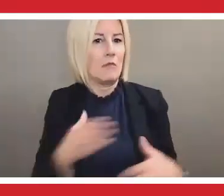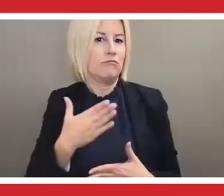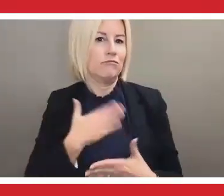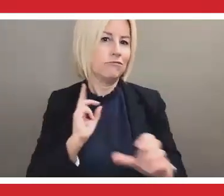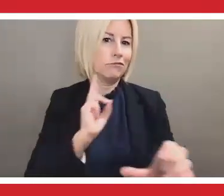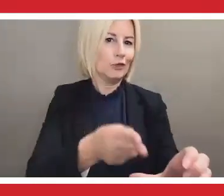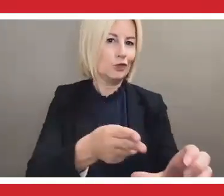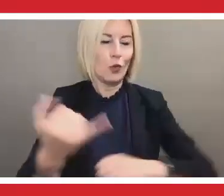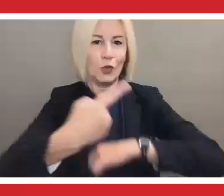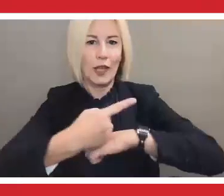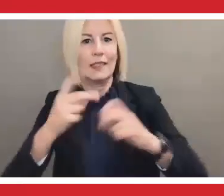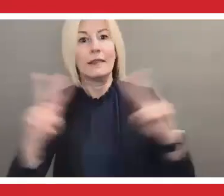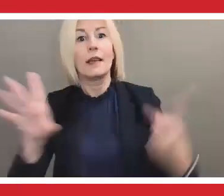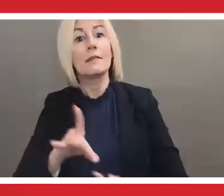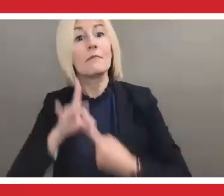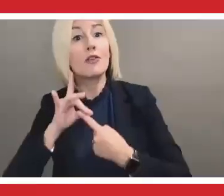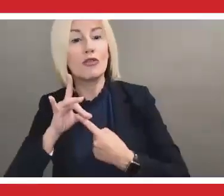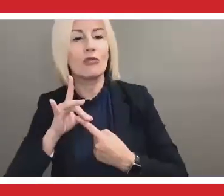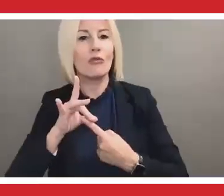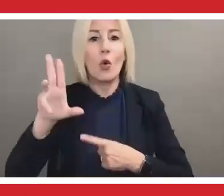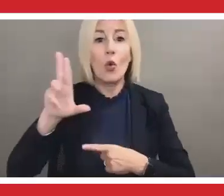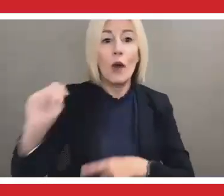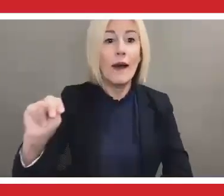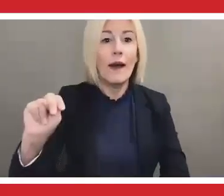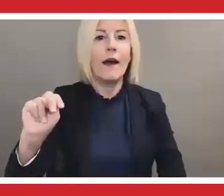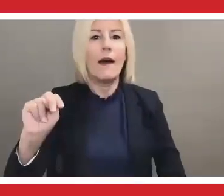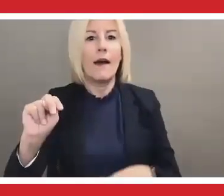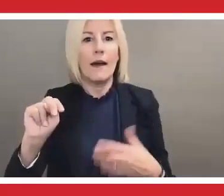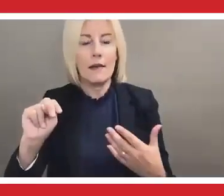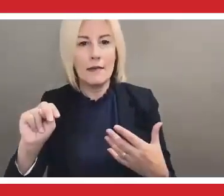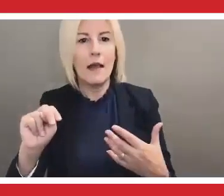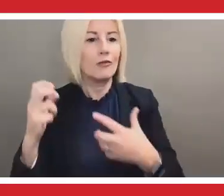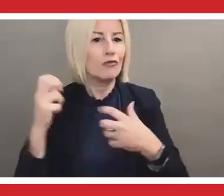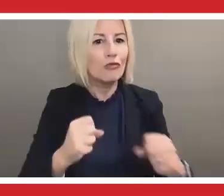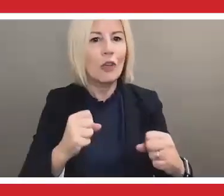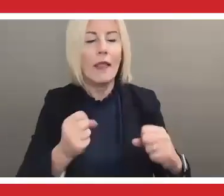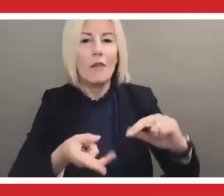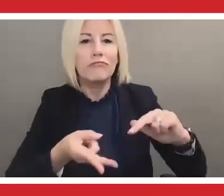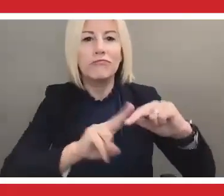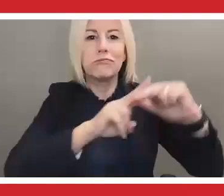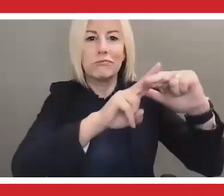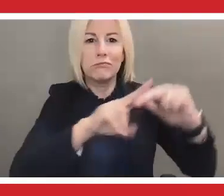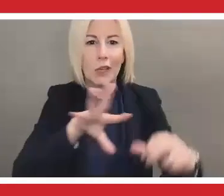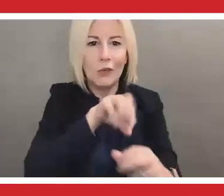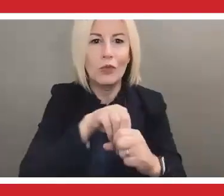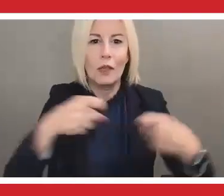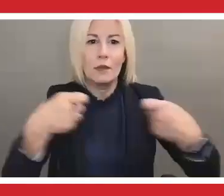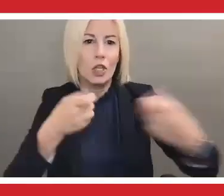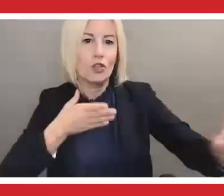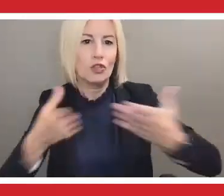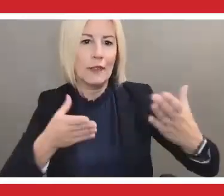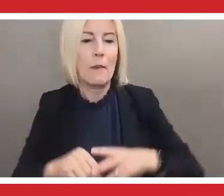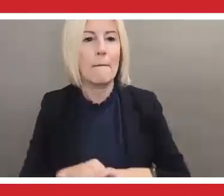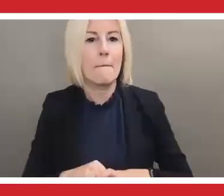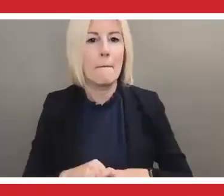and this very special United Nations event on strengthening and scaling up the inclusive digital services. I